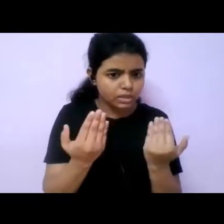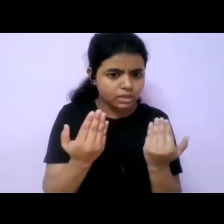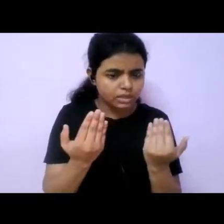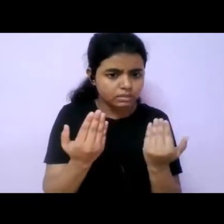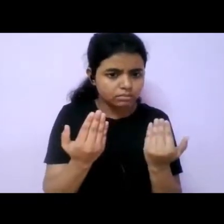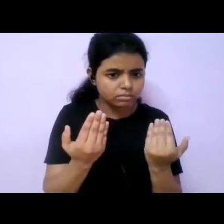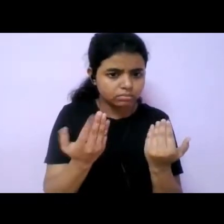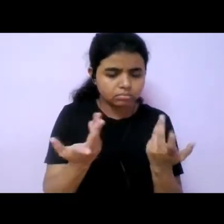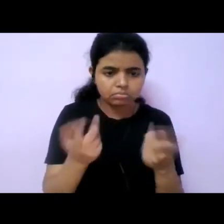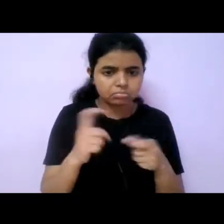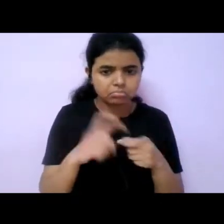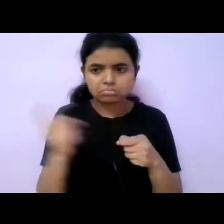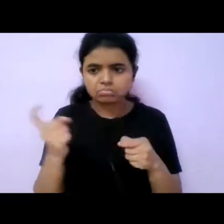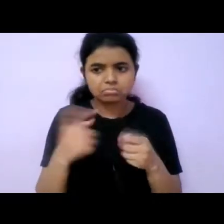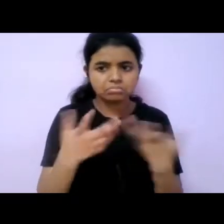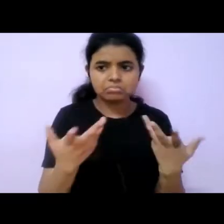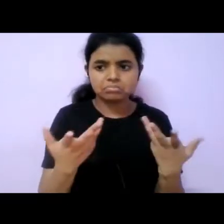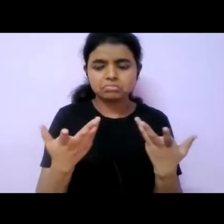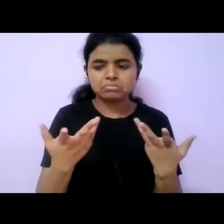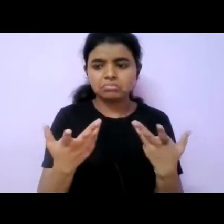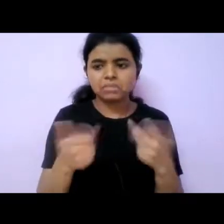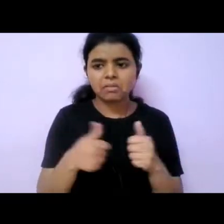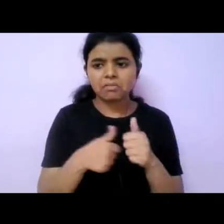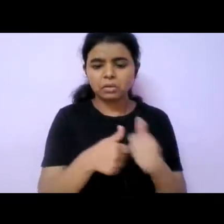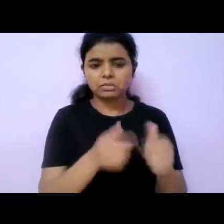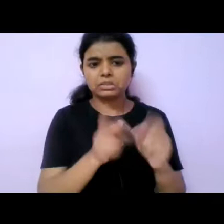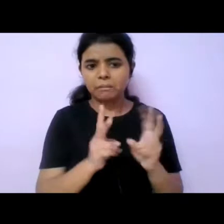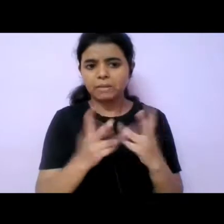quit in order to do this.